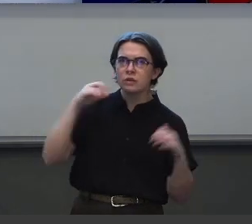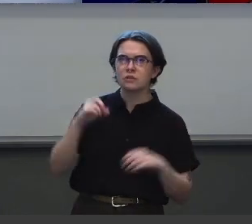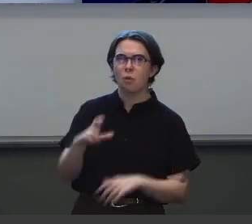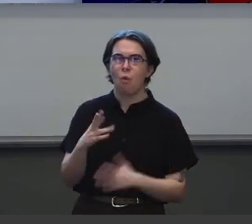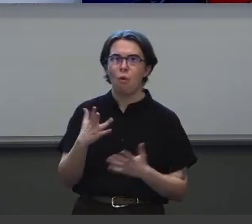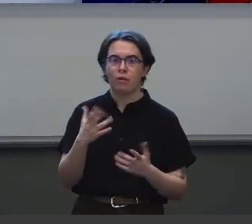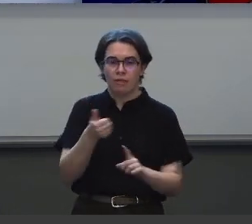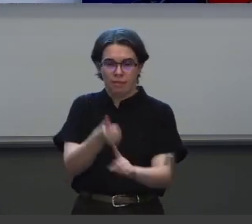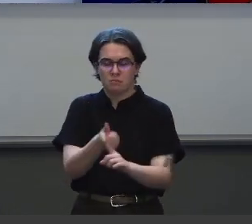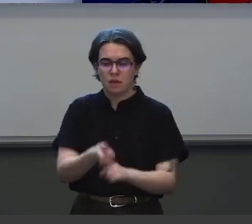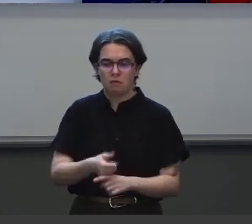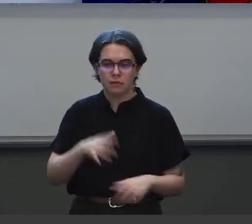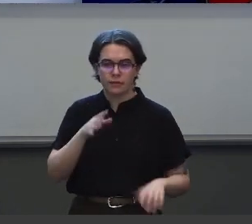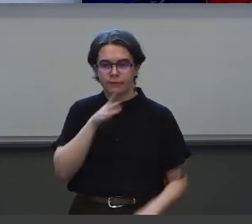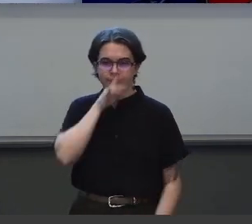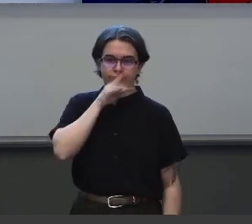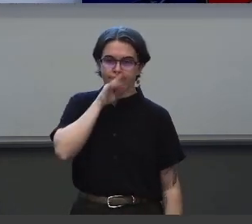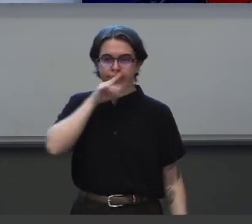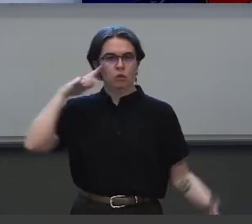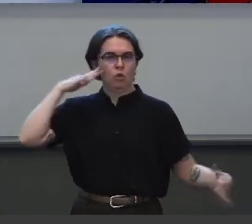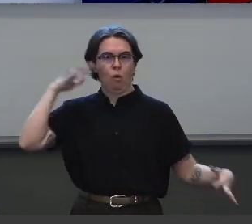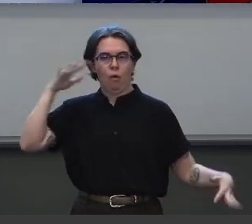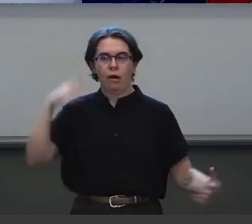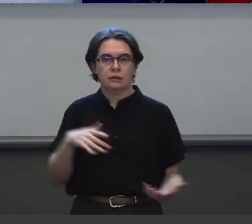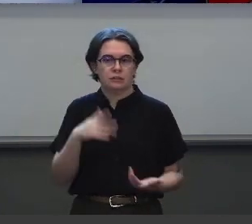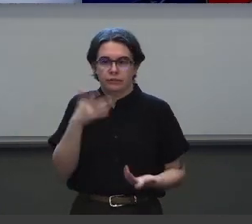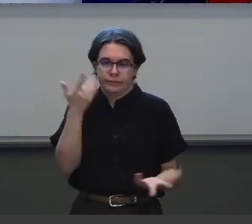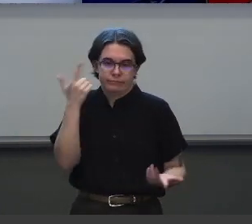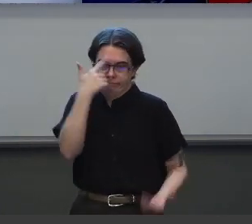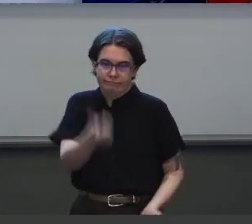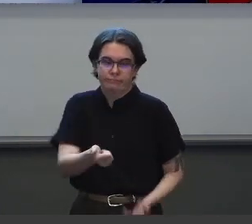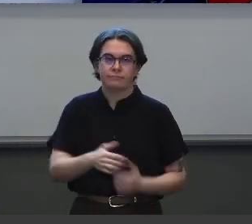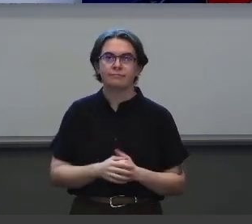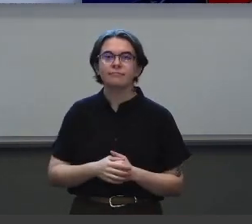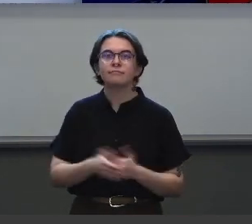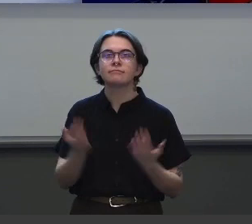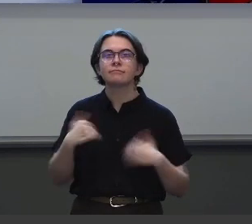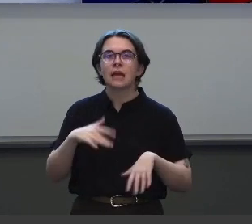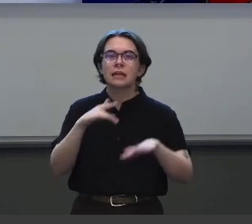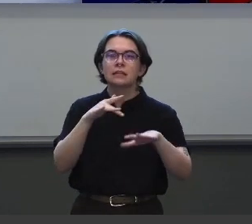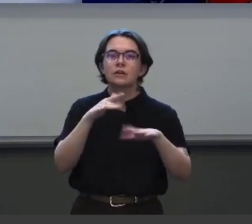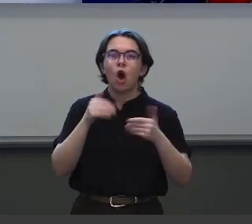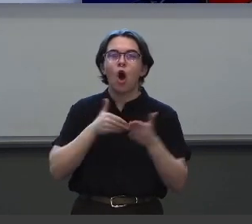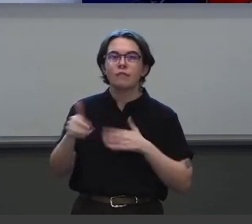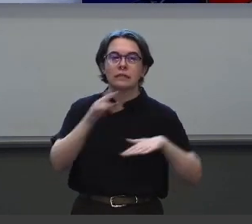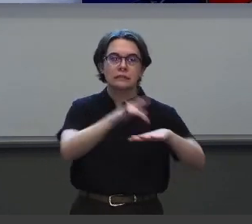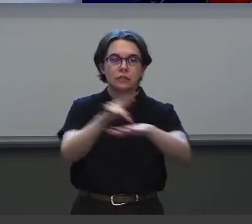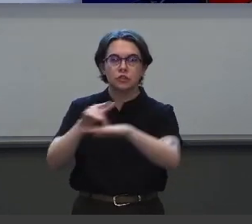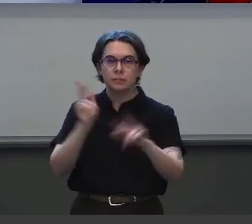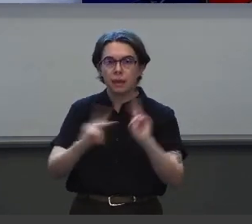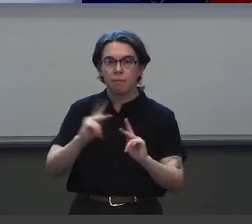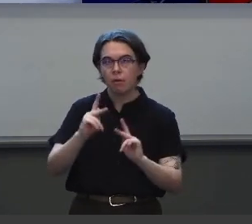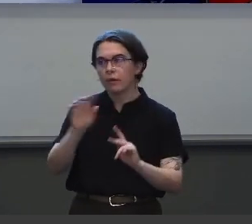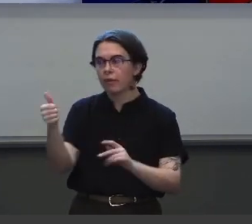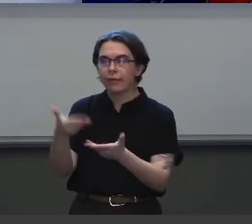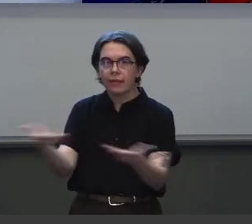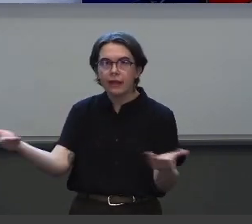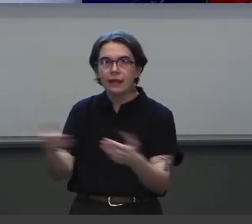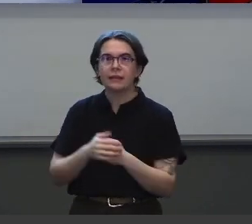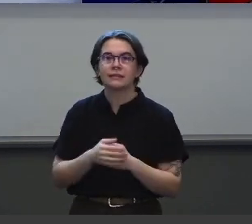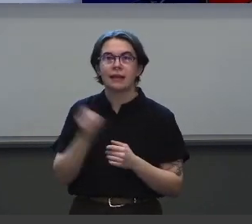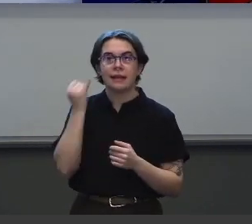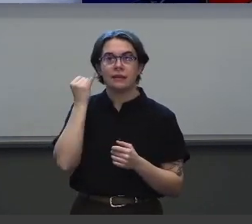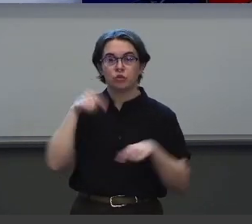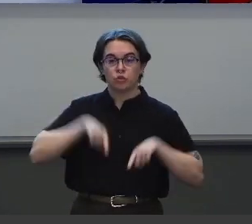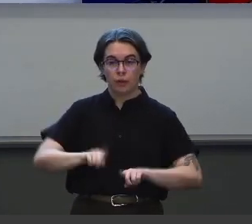noise for noise's sake, touches people and objects, and becomes overly excitable during movement activity.